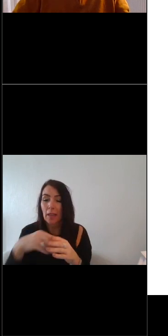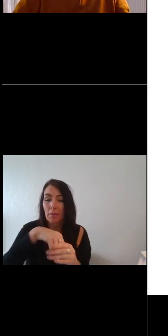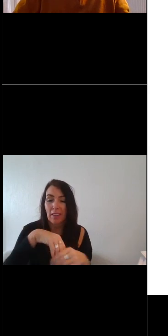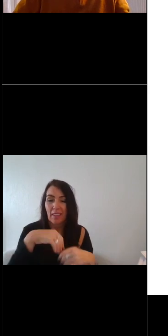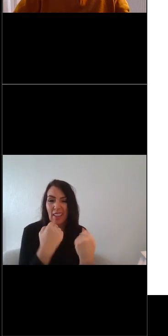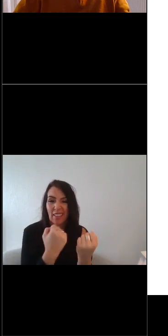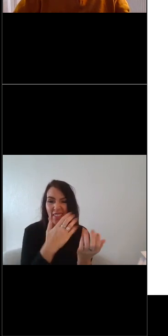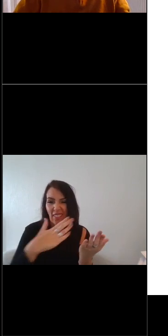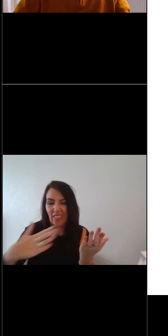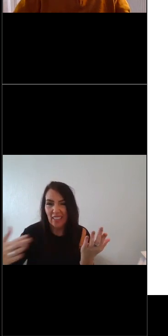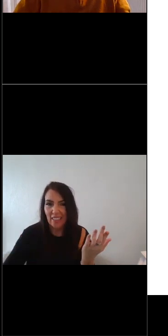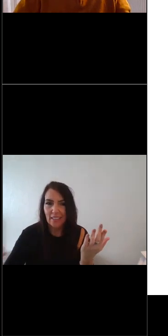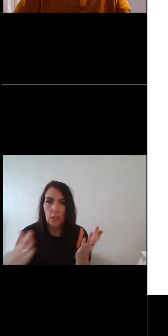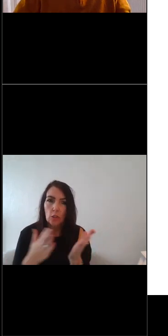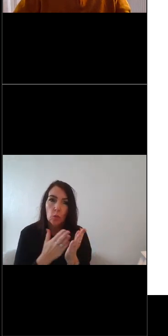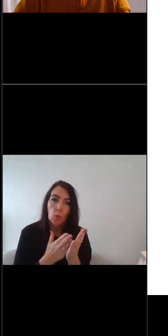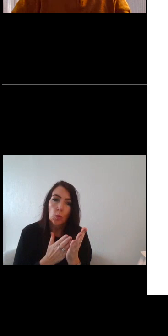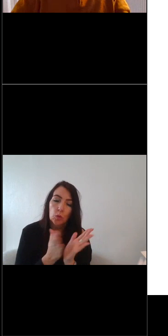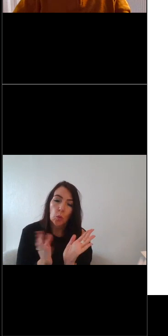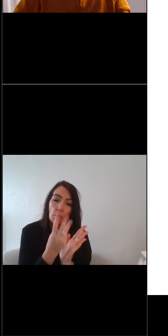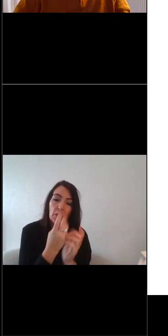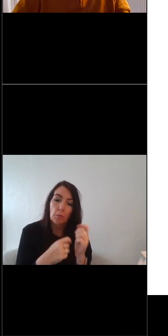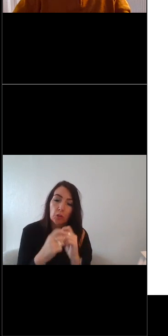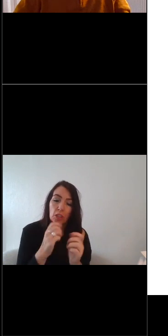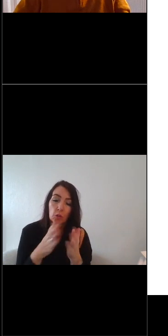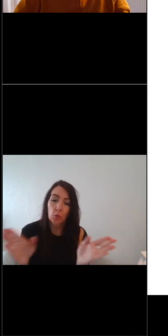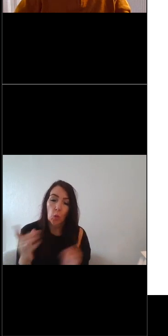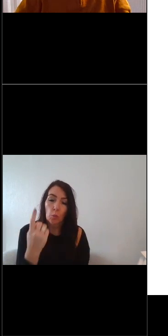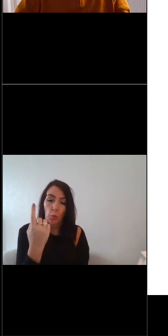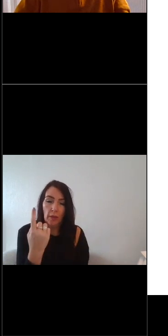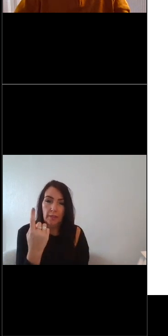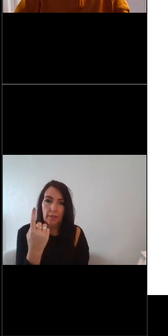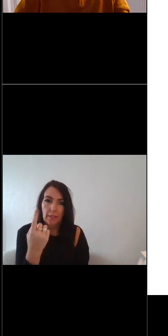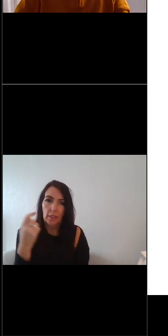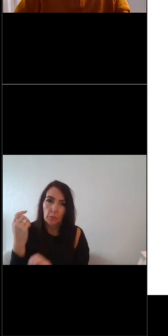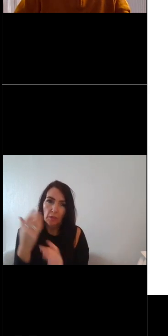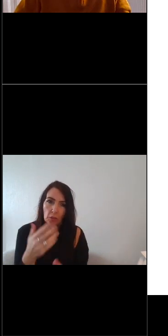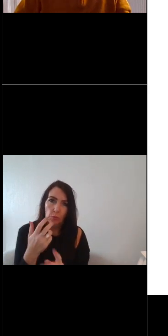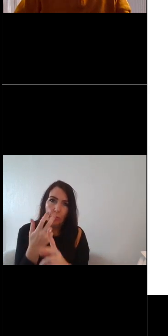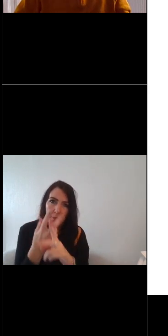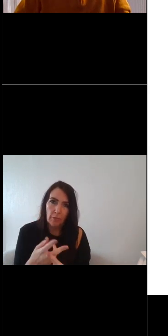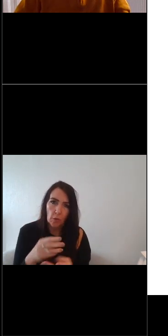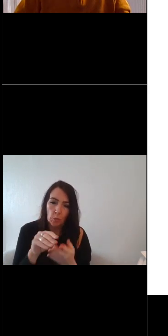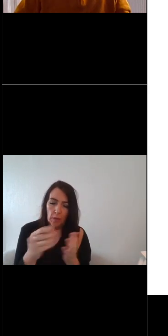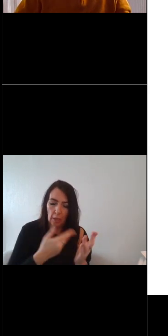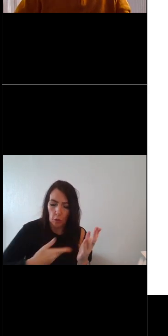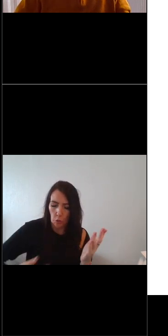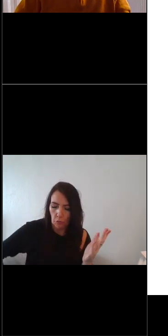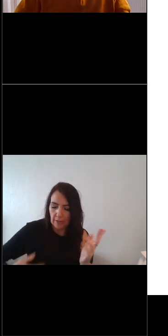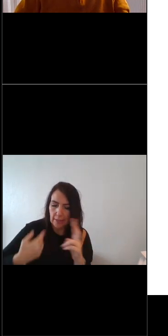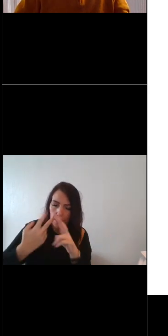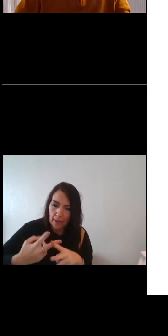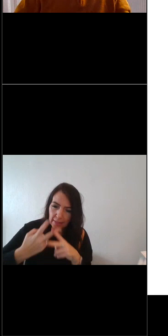3 changes to scope 1. The provider should cover the maintenance, tyres and insurance, and even provide